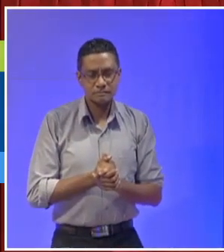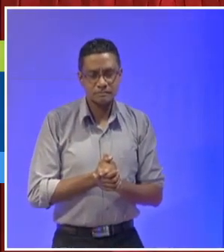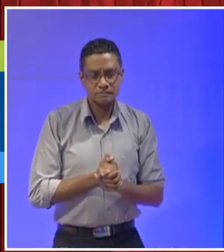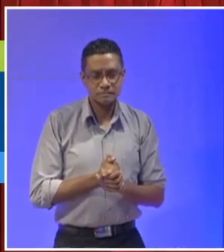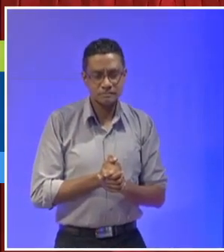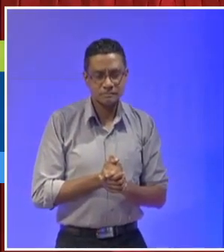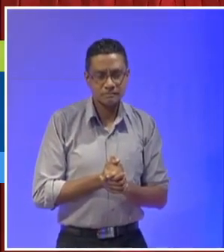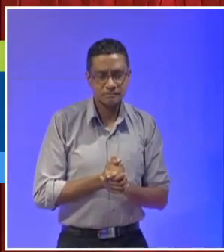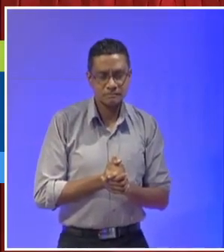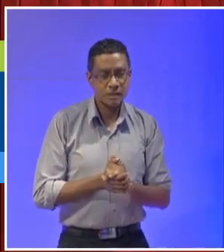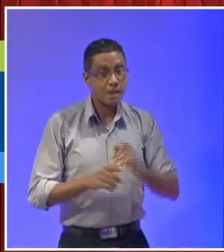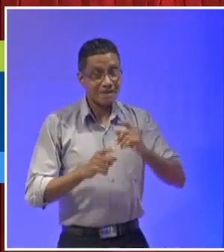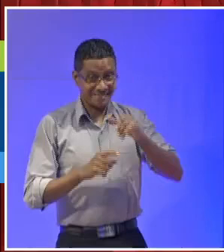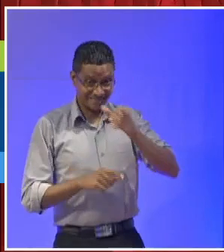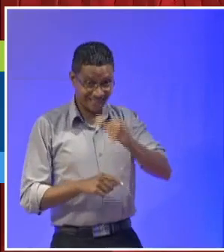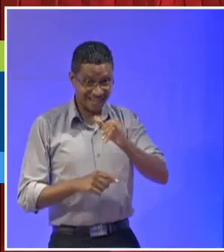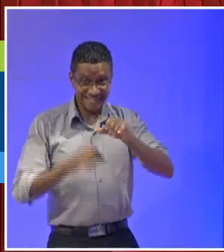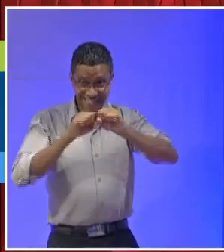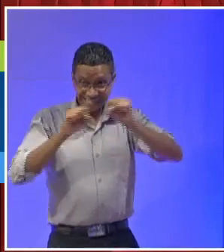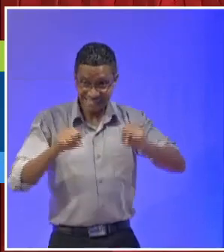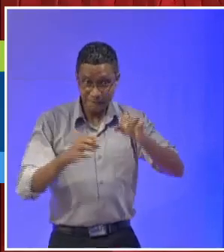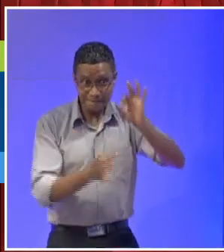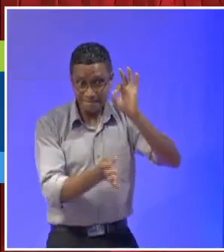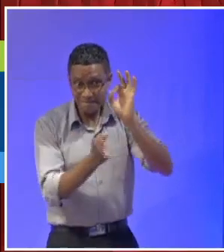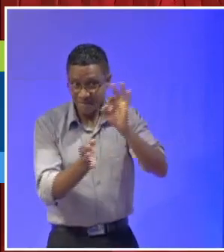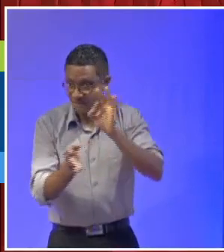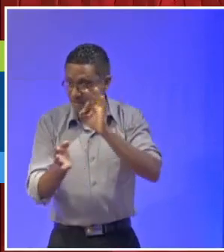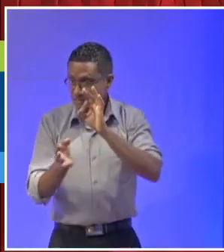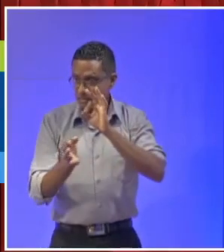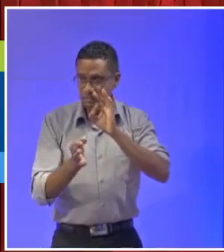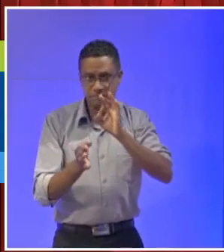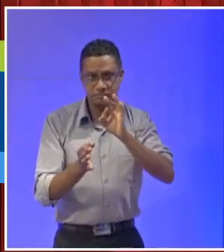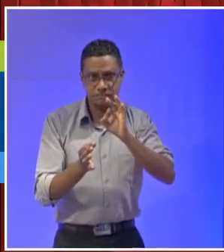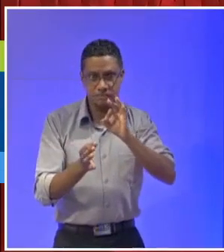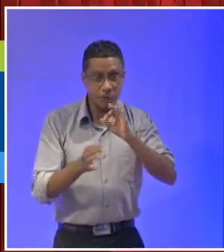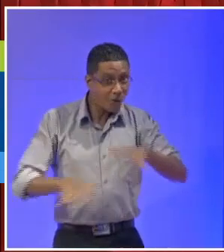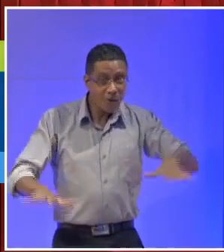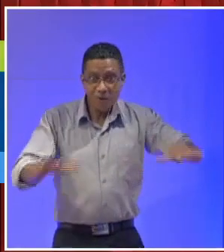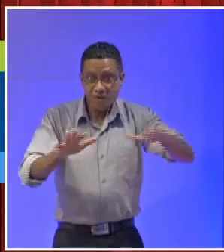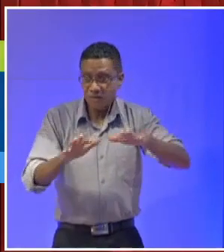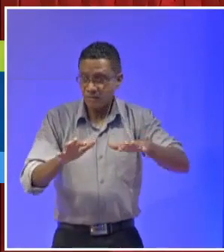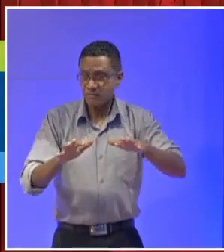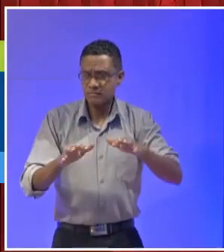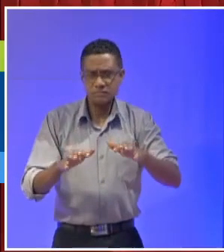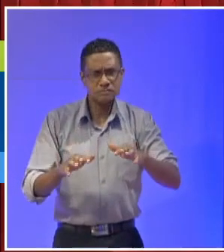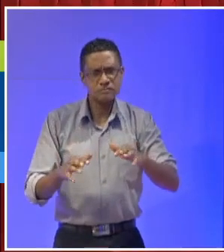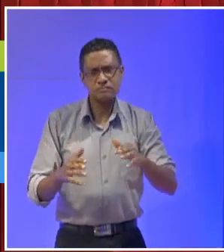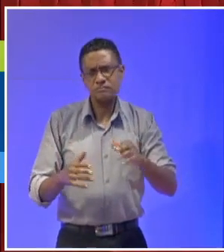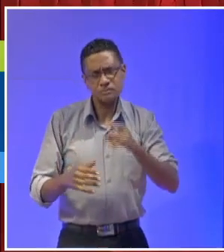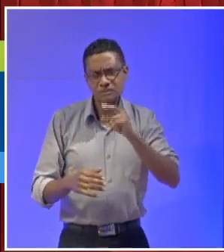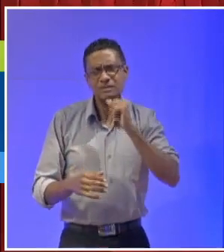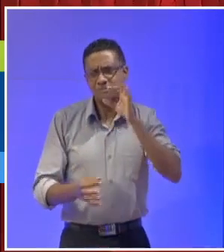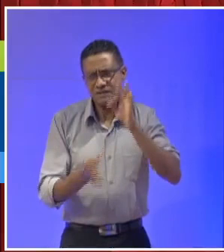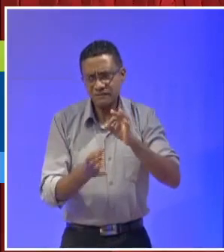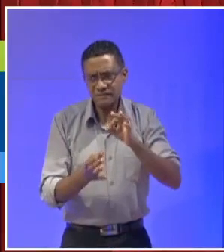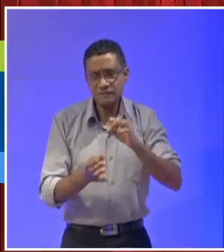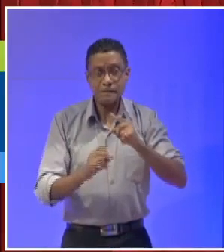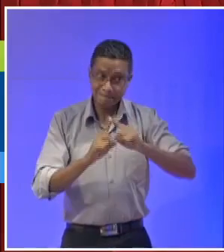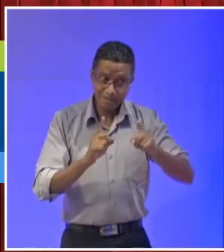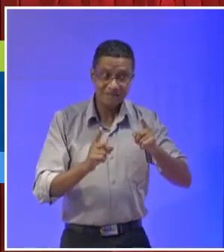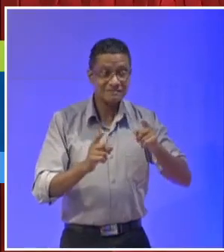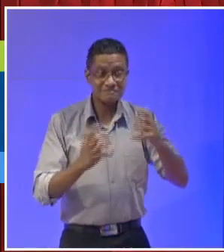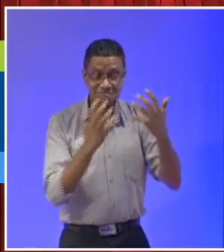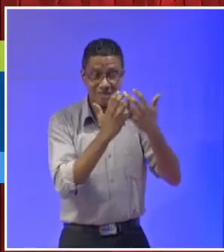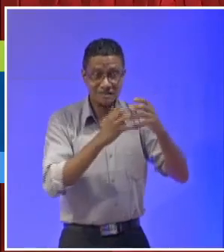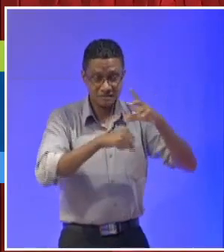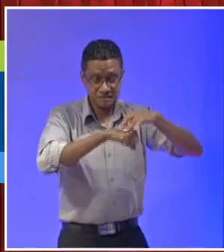sterile, perfect system across the globe. This is common across the world. The only way to prevent that is to lock off everything,